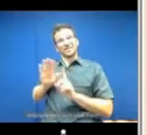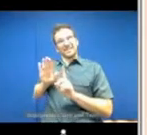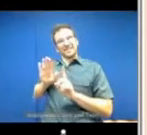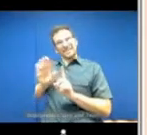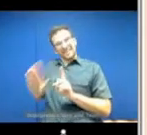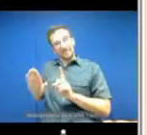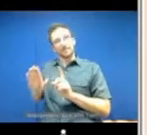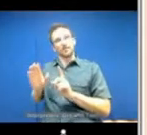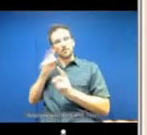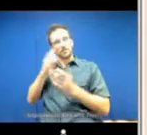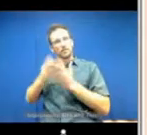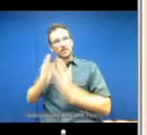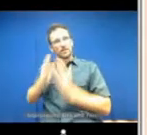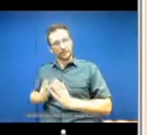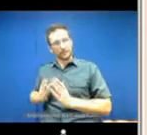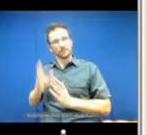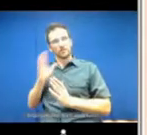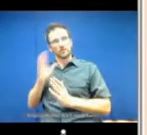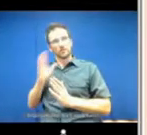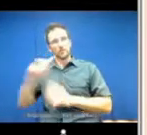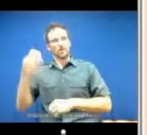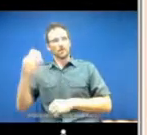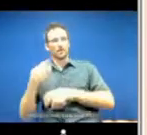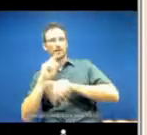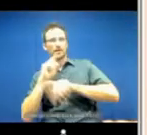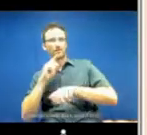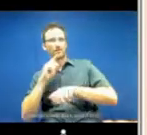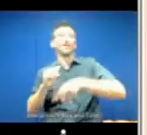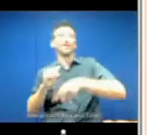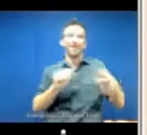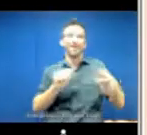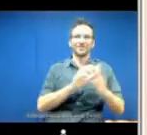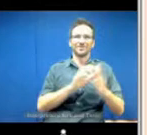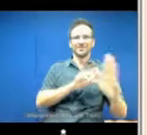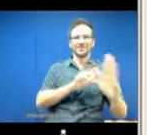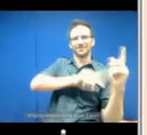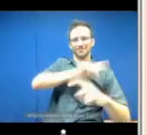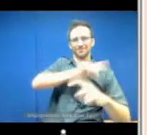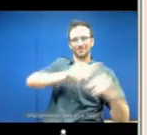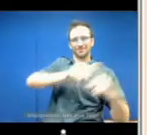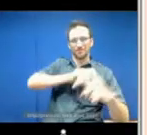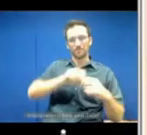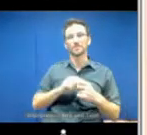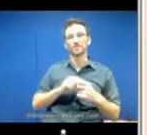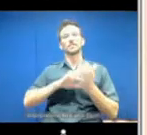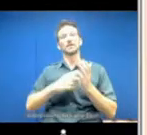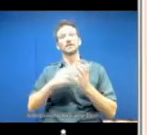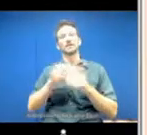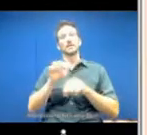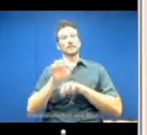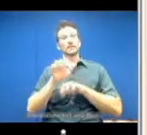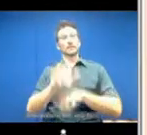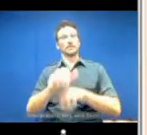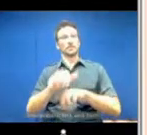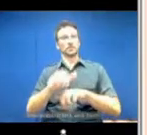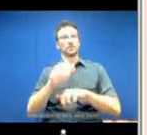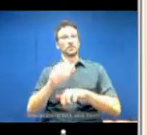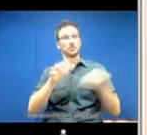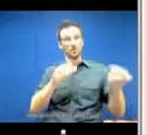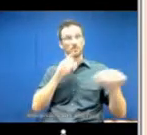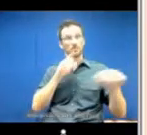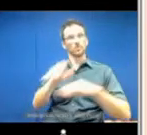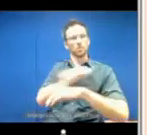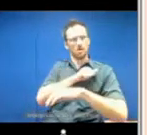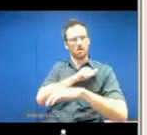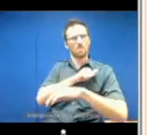So the deposition is noticed by the attorney who is against the witness, for lack of